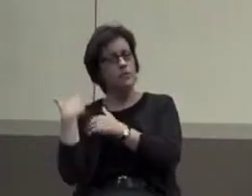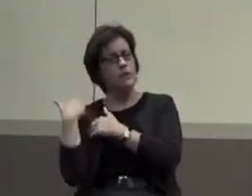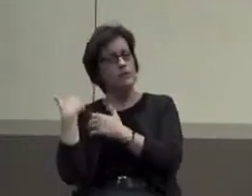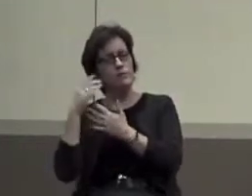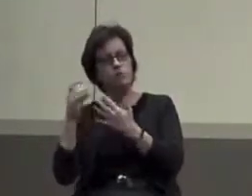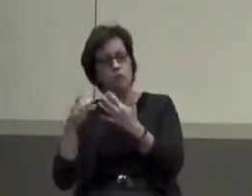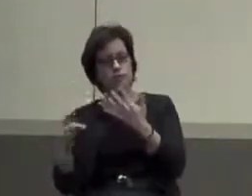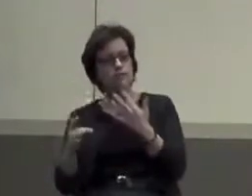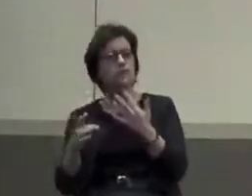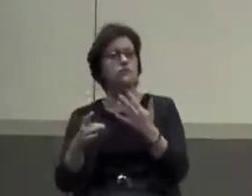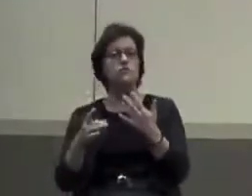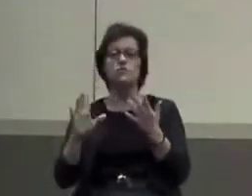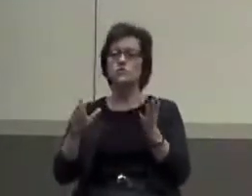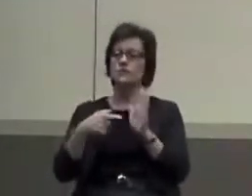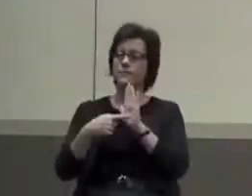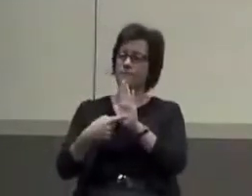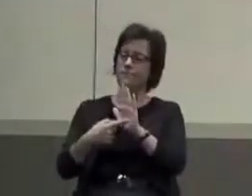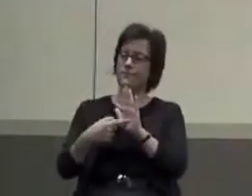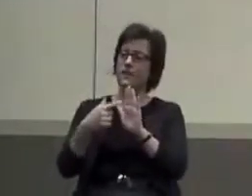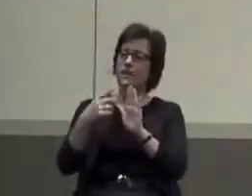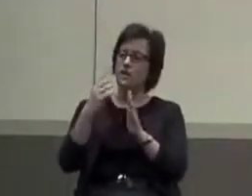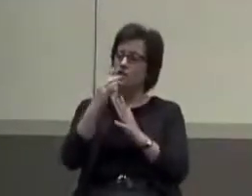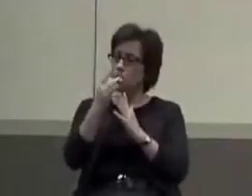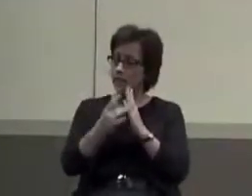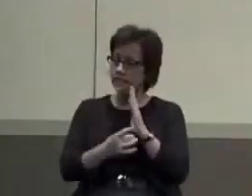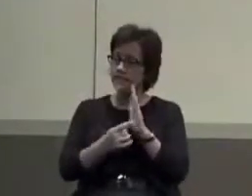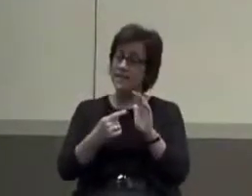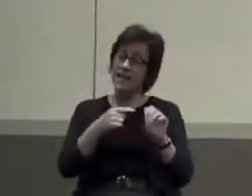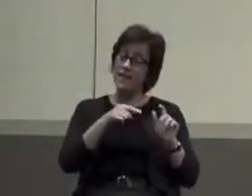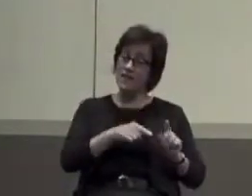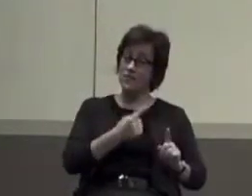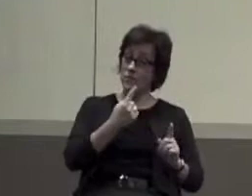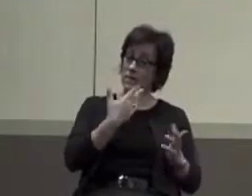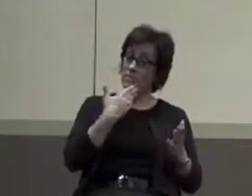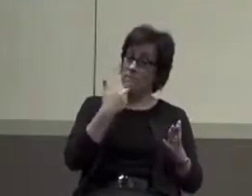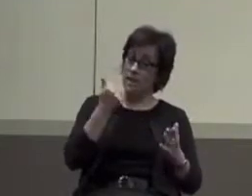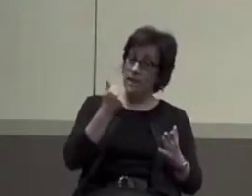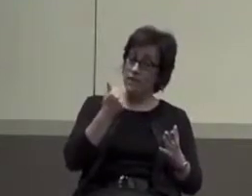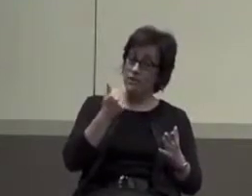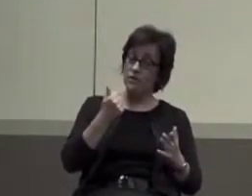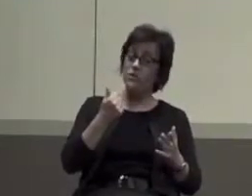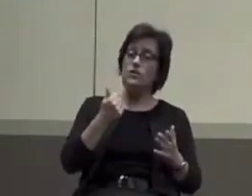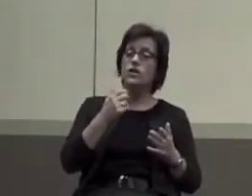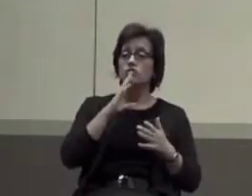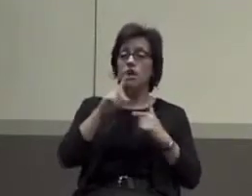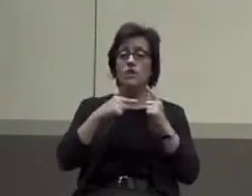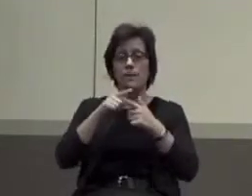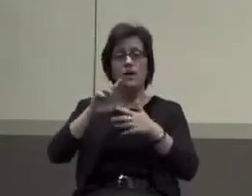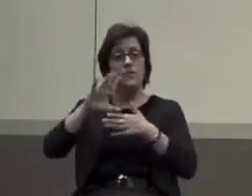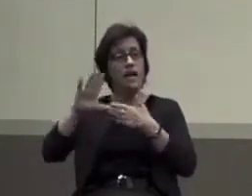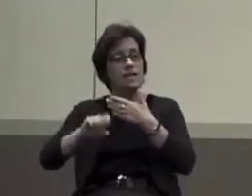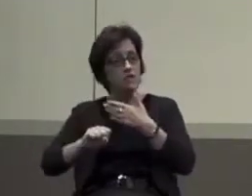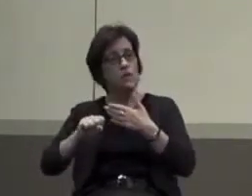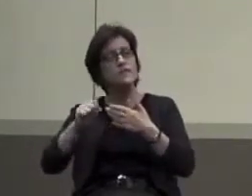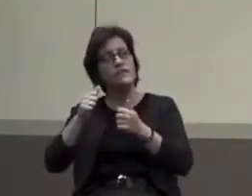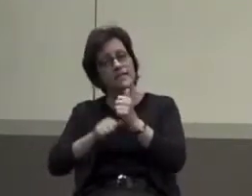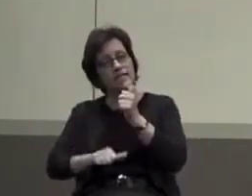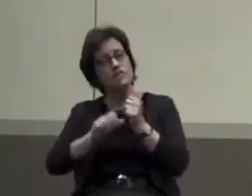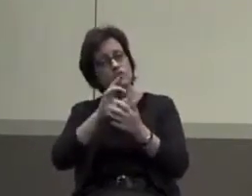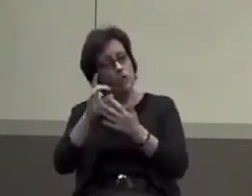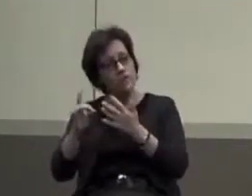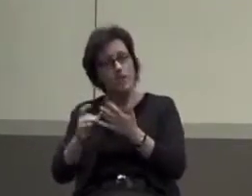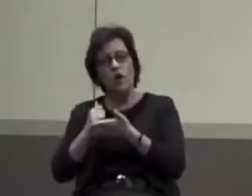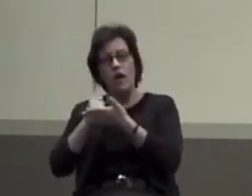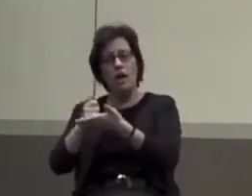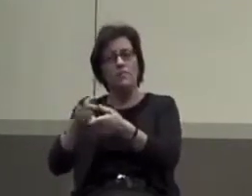your choices. This one might be a better one. You talk about the consequences of each choice, and you're really helping students develop that sort of